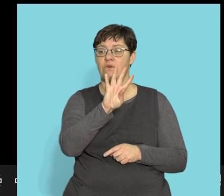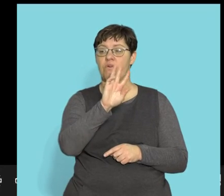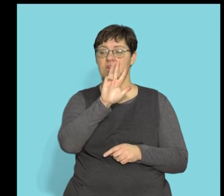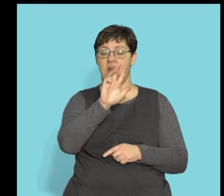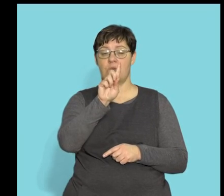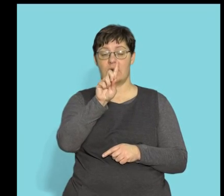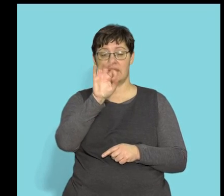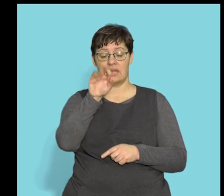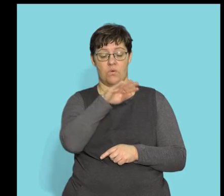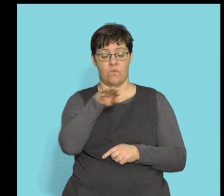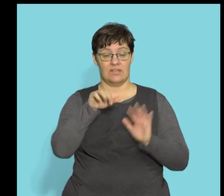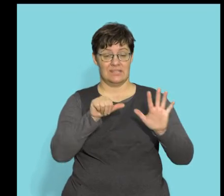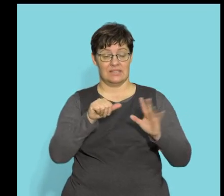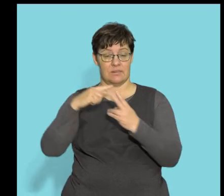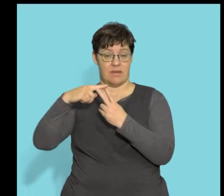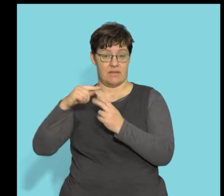4913/6 pi.